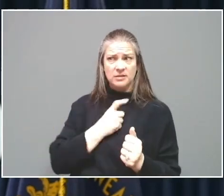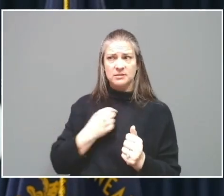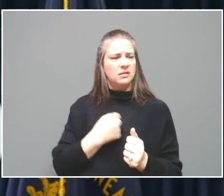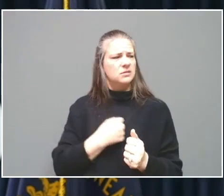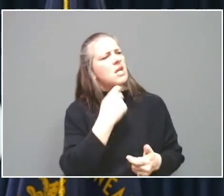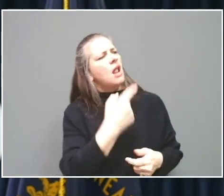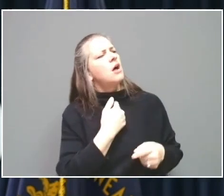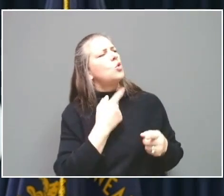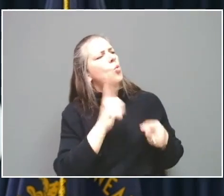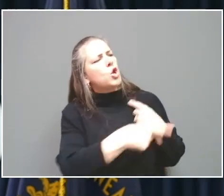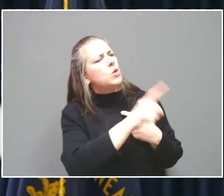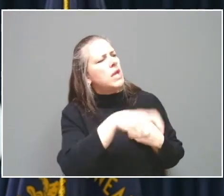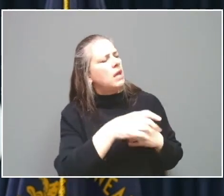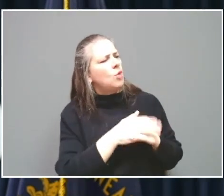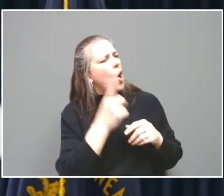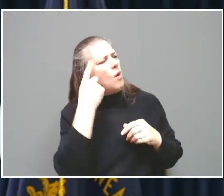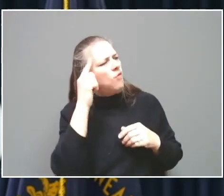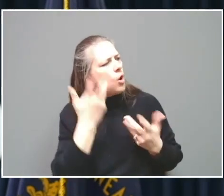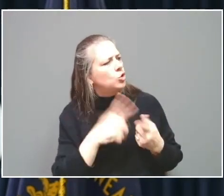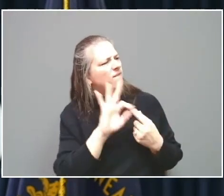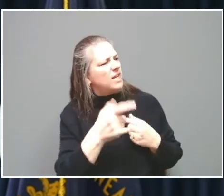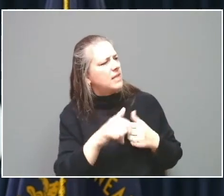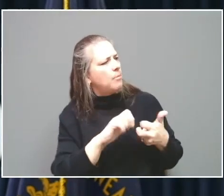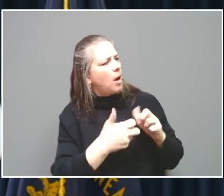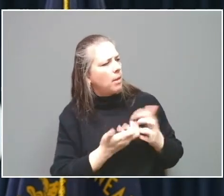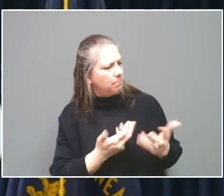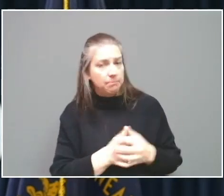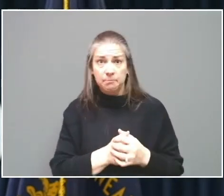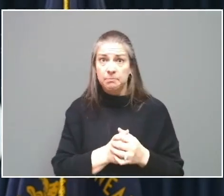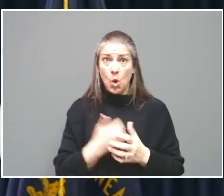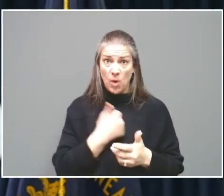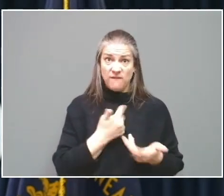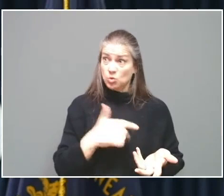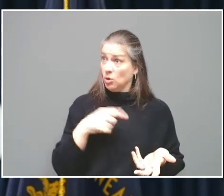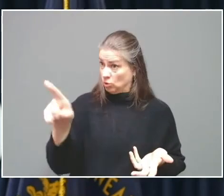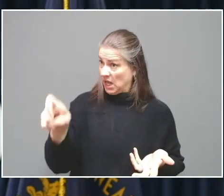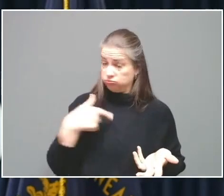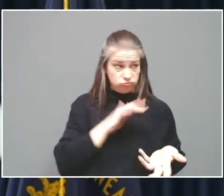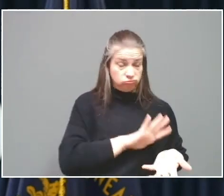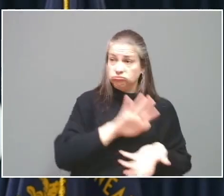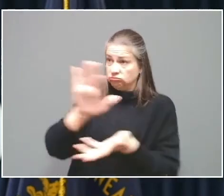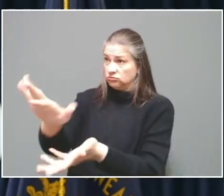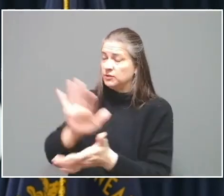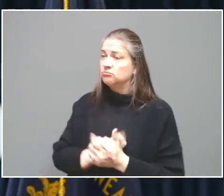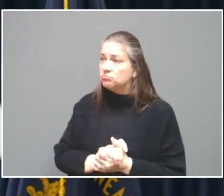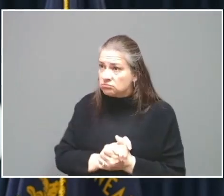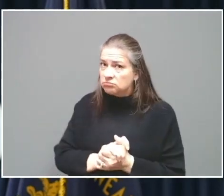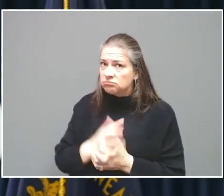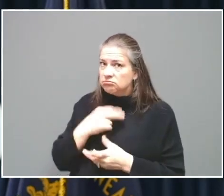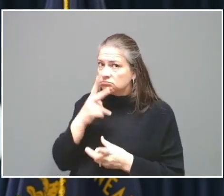you need and what you need them for to fix this problem now. We gave it to them, yet we have not seen it until